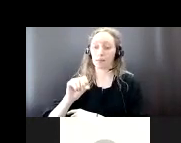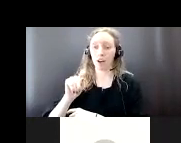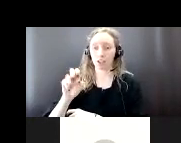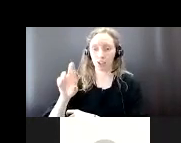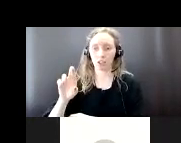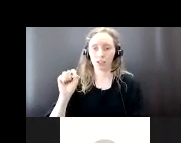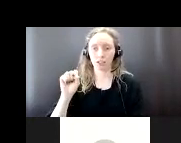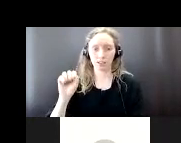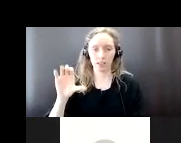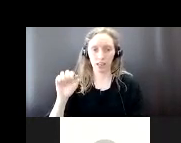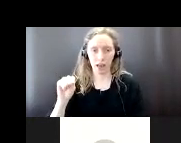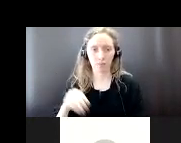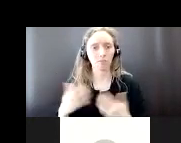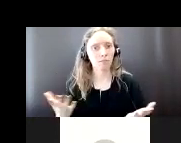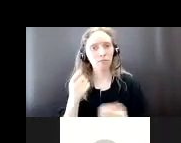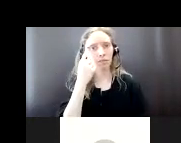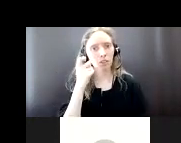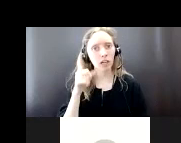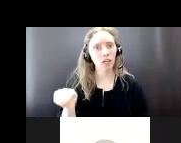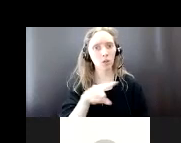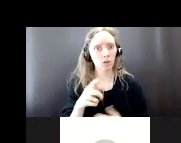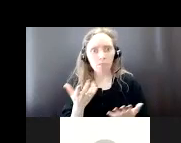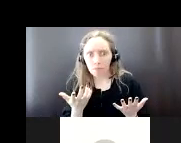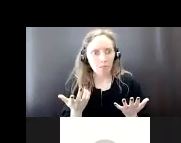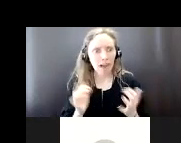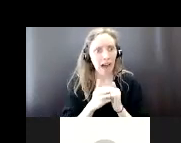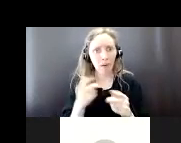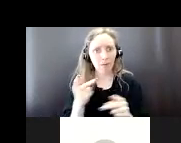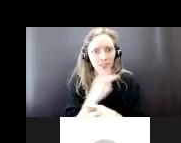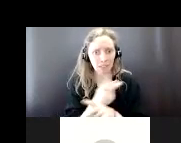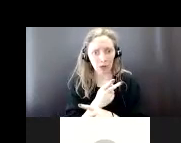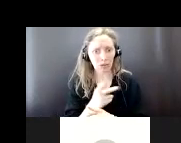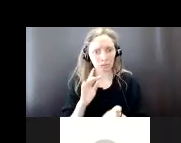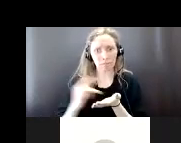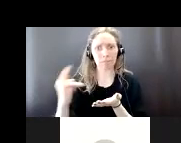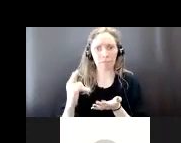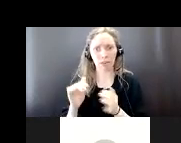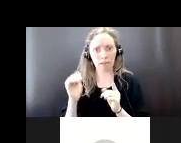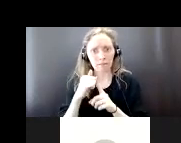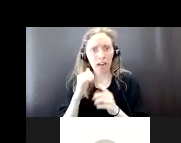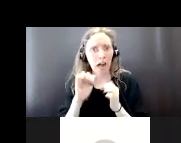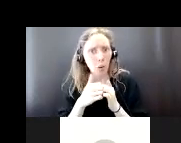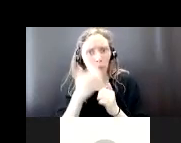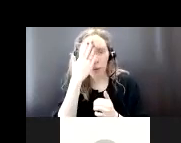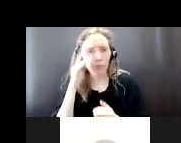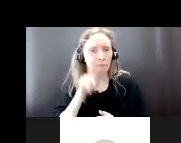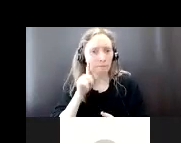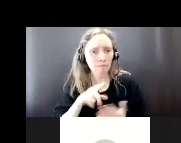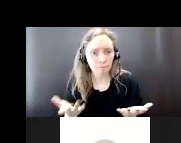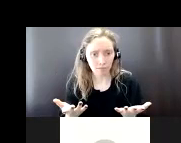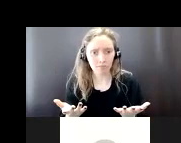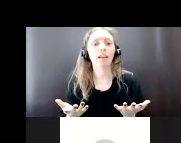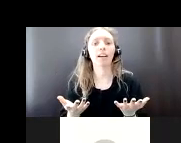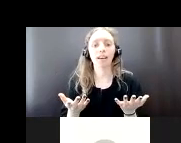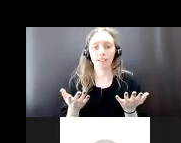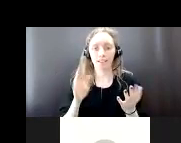warning signs. How would you know that something's fraudulent? Hey, have I got a deal for you? But you